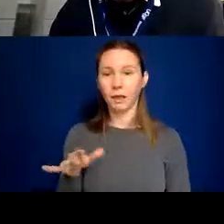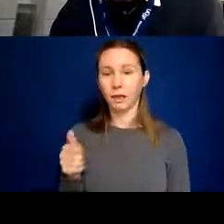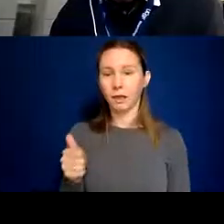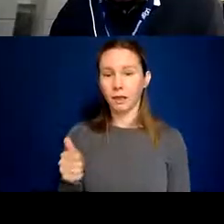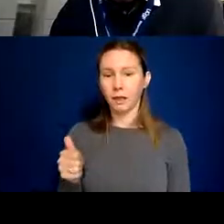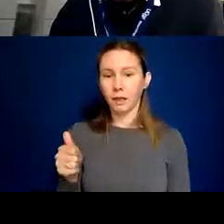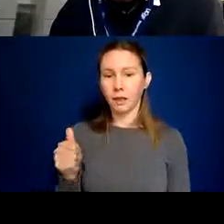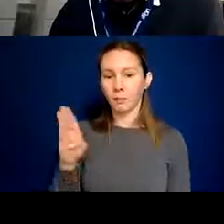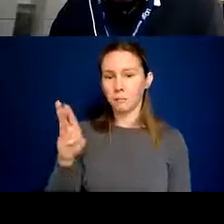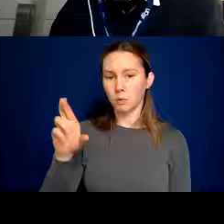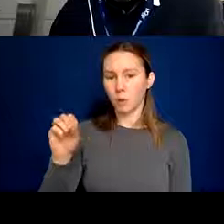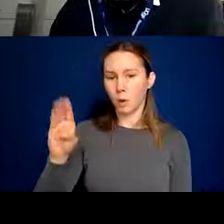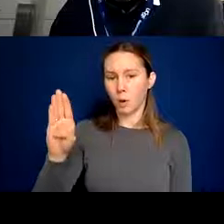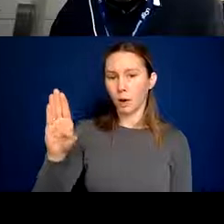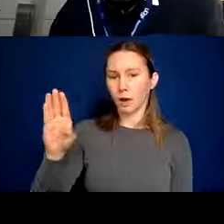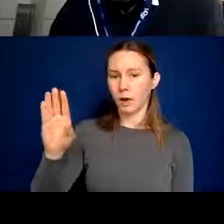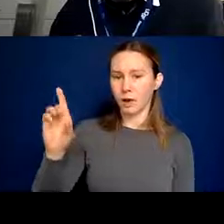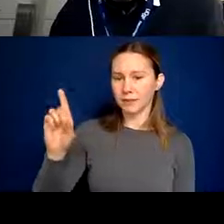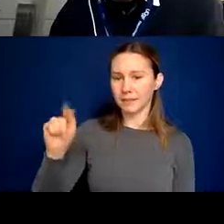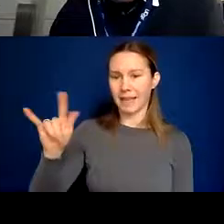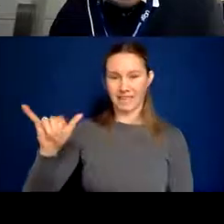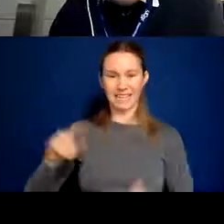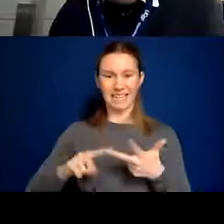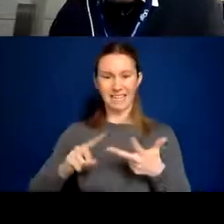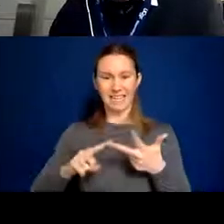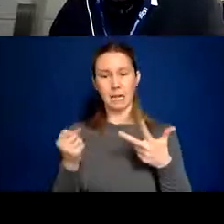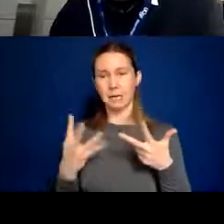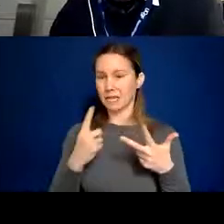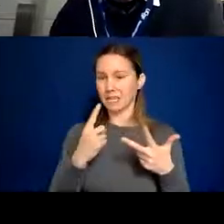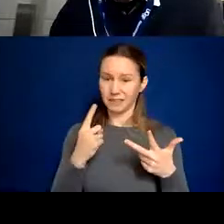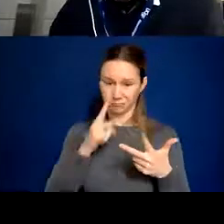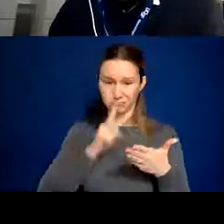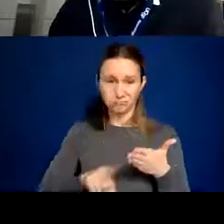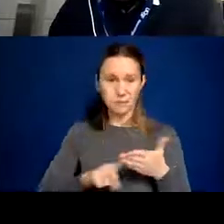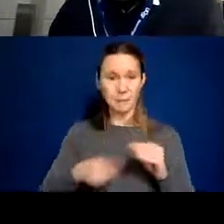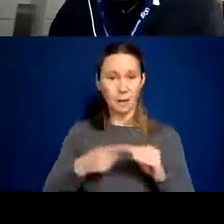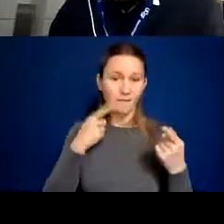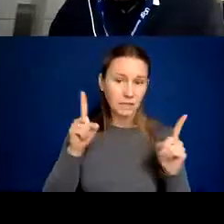number of studies, including randomized controlled trials about the effectiveness of these interventions.